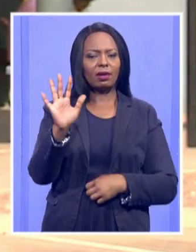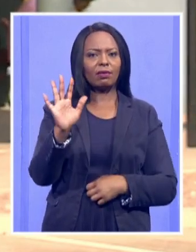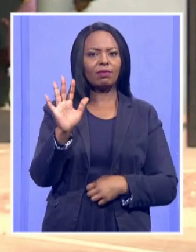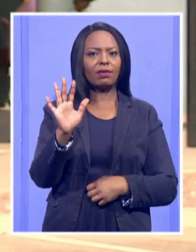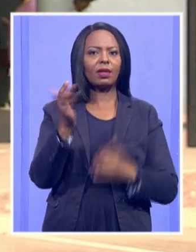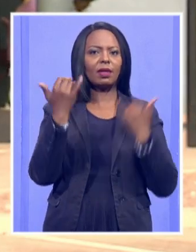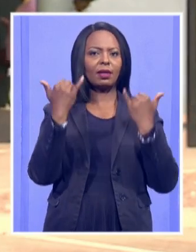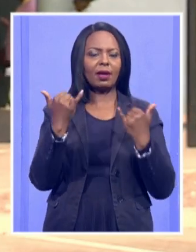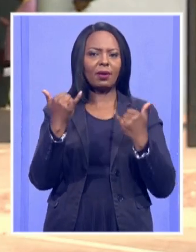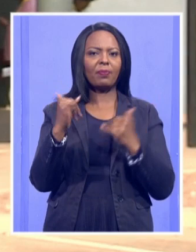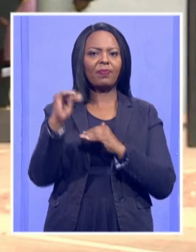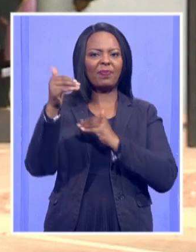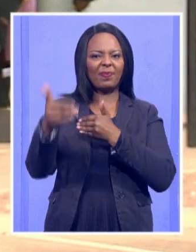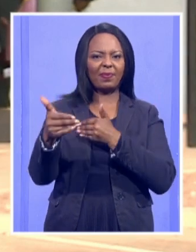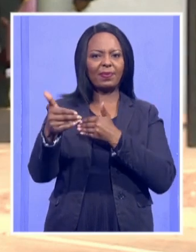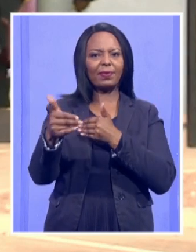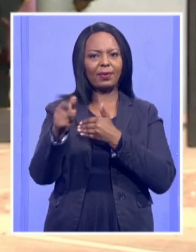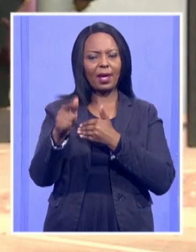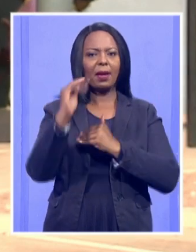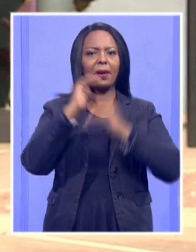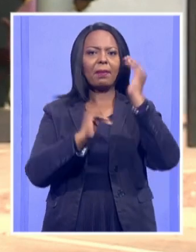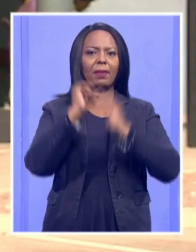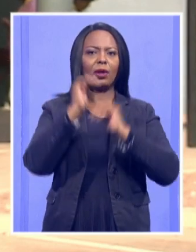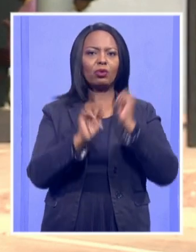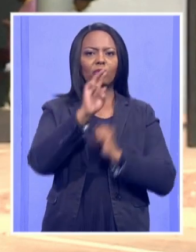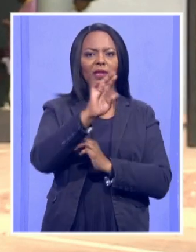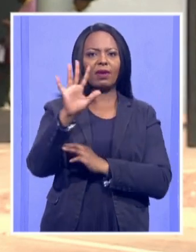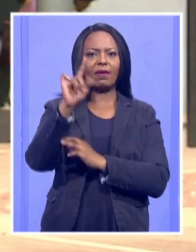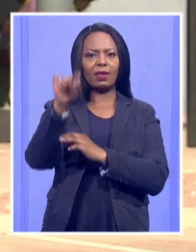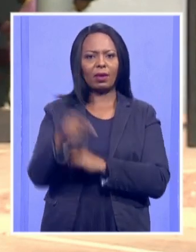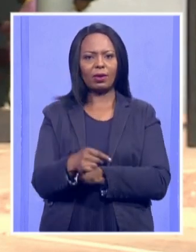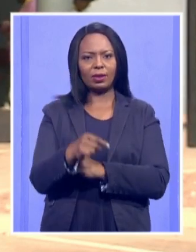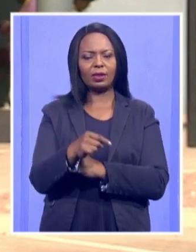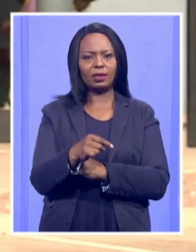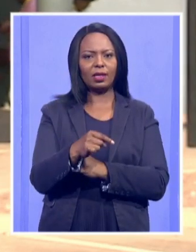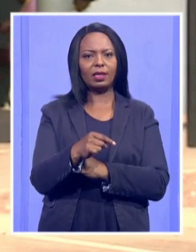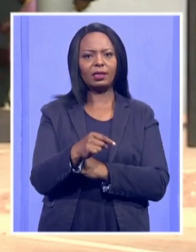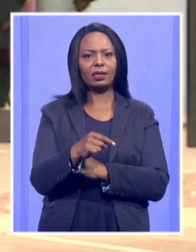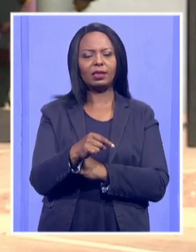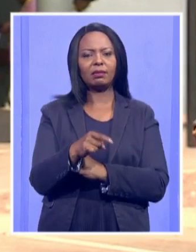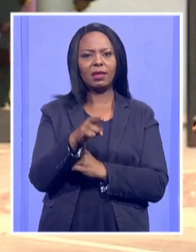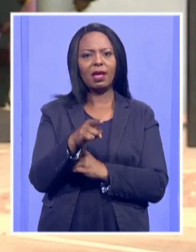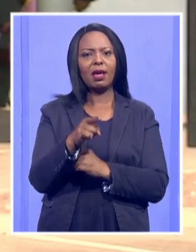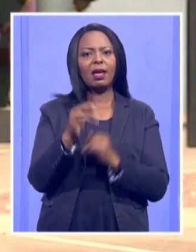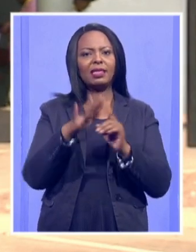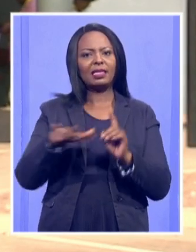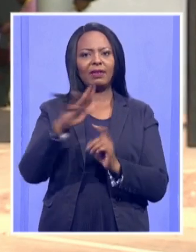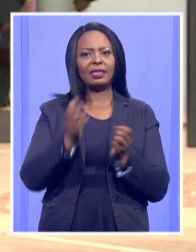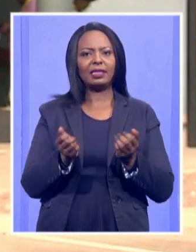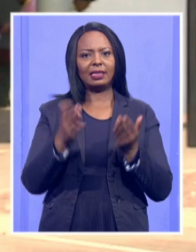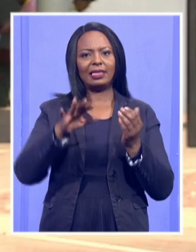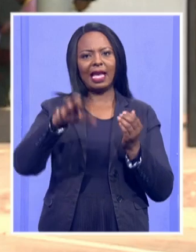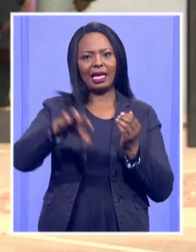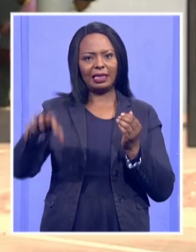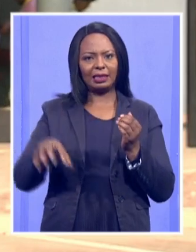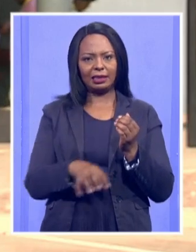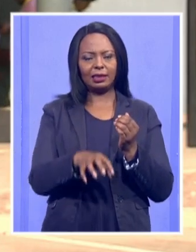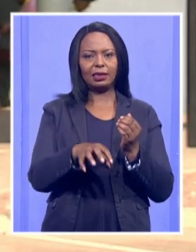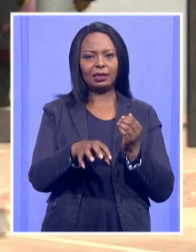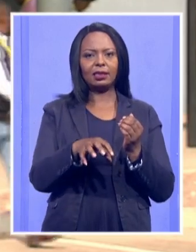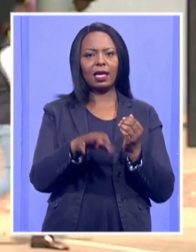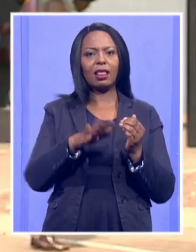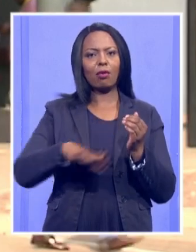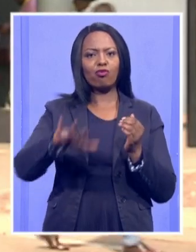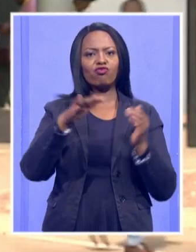to build about 25,000 service sites in the province. And this area where we are